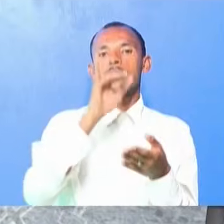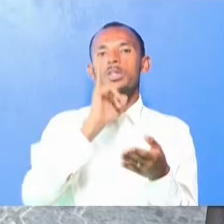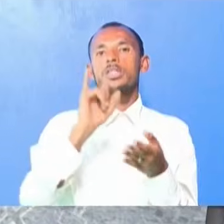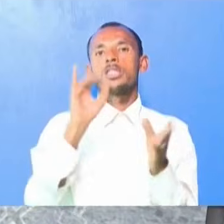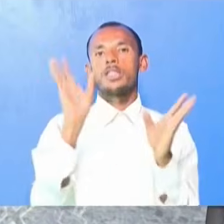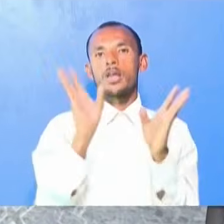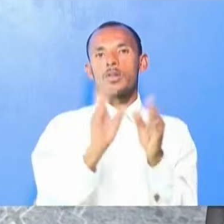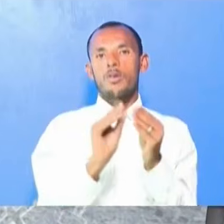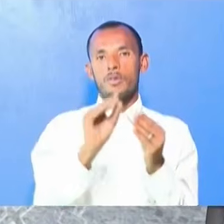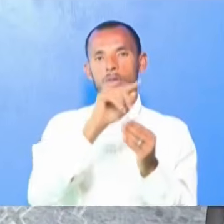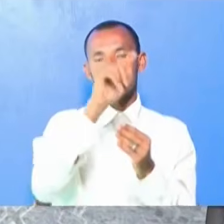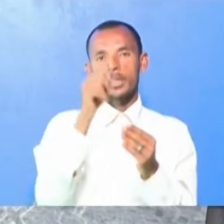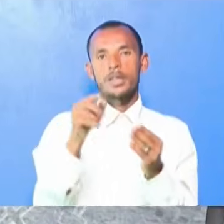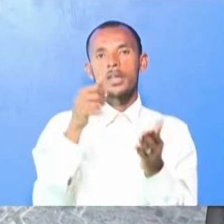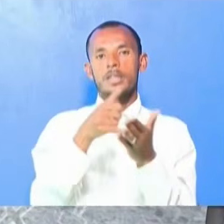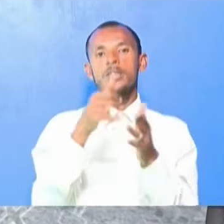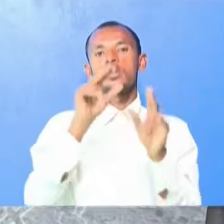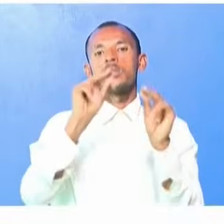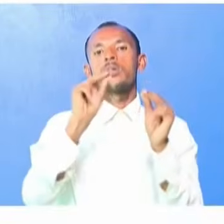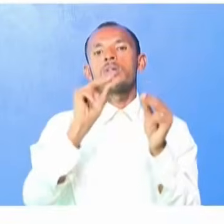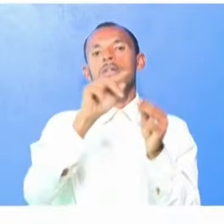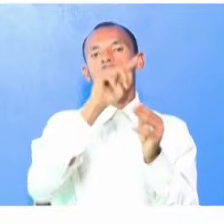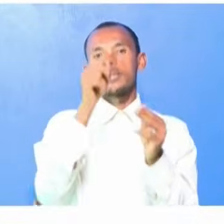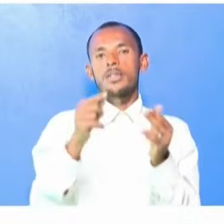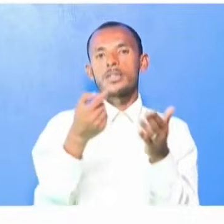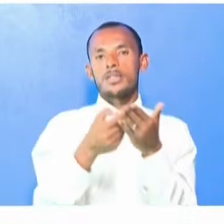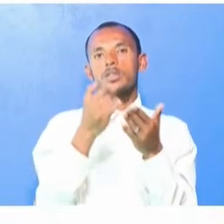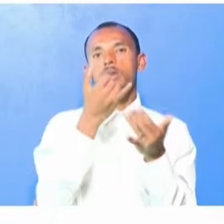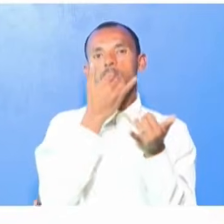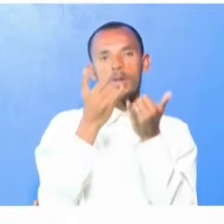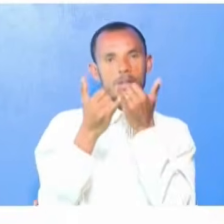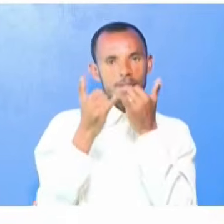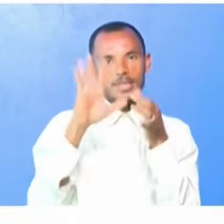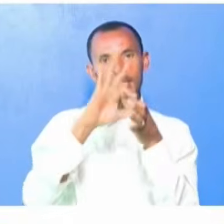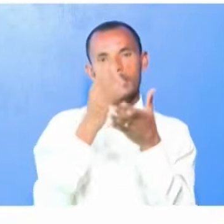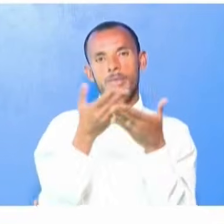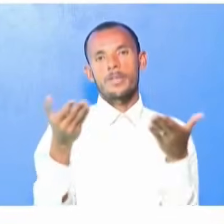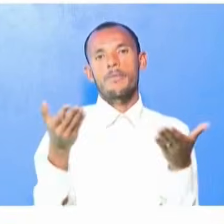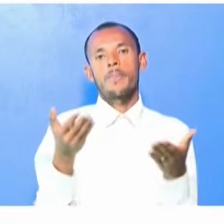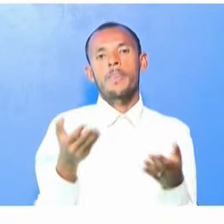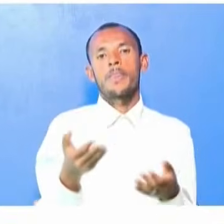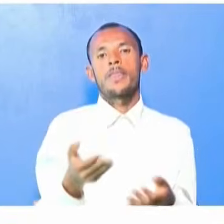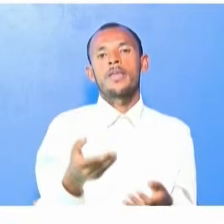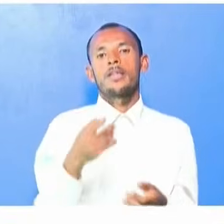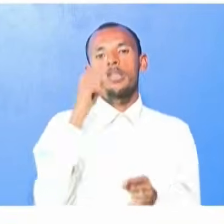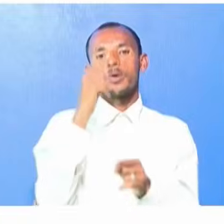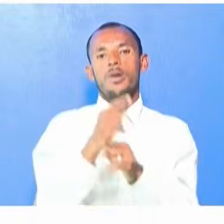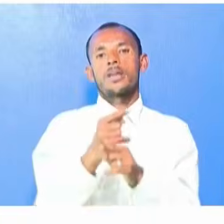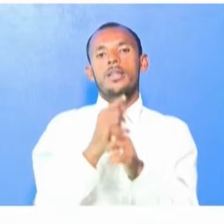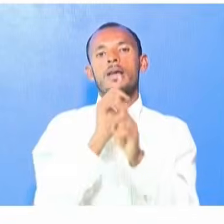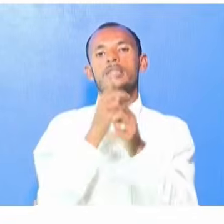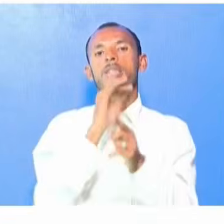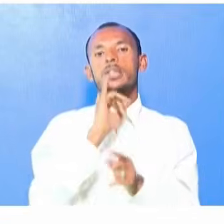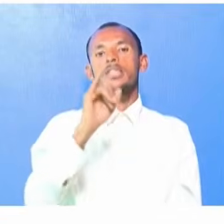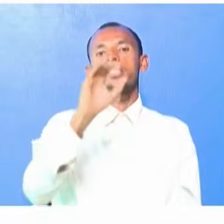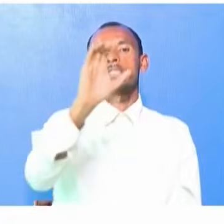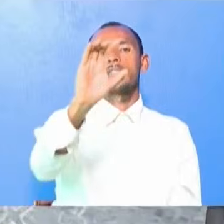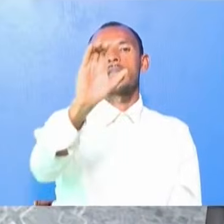the statement says it's not an integer. This is a wrong statement. Therefore, the correct answer is